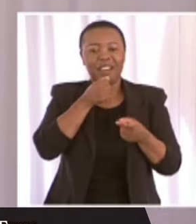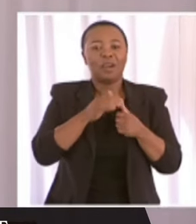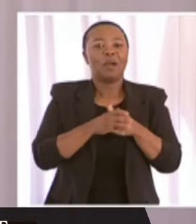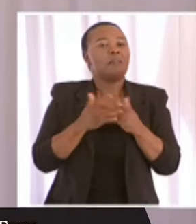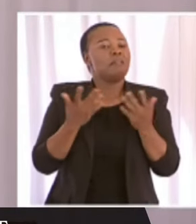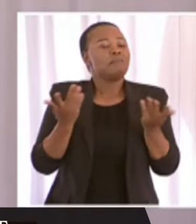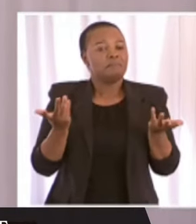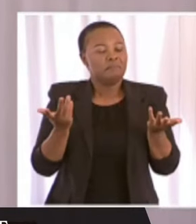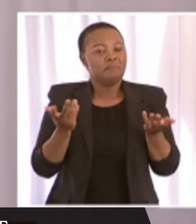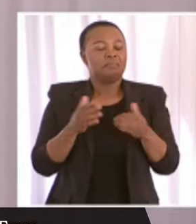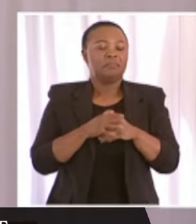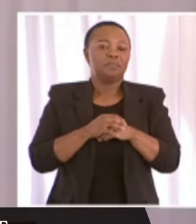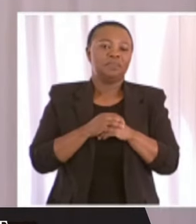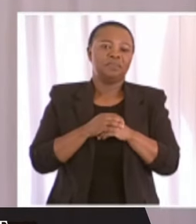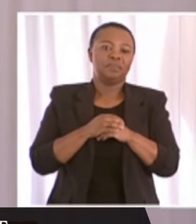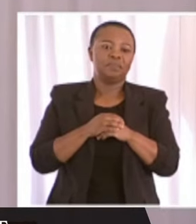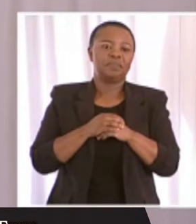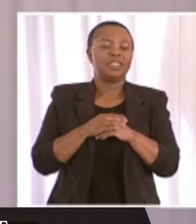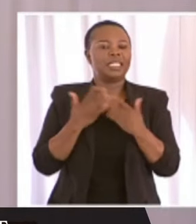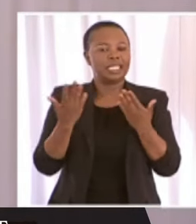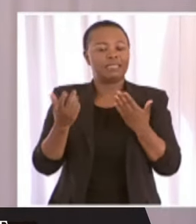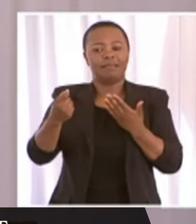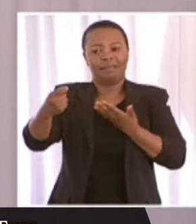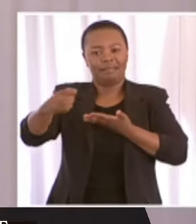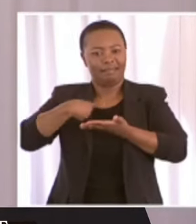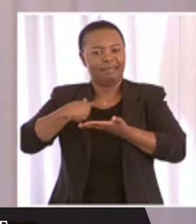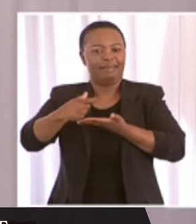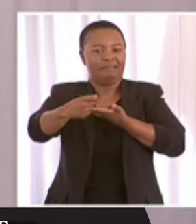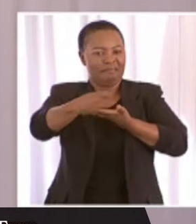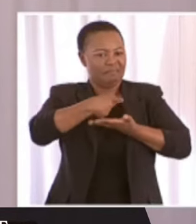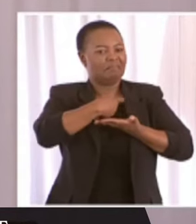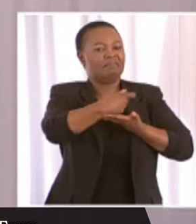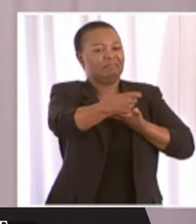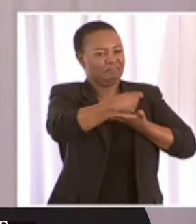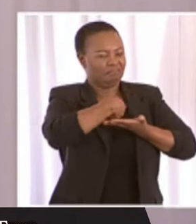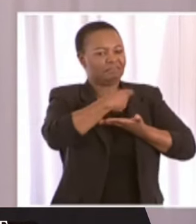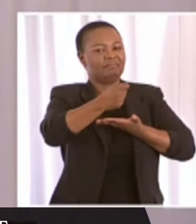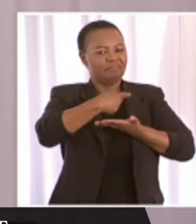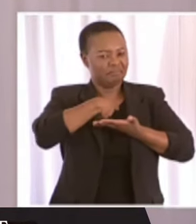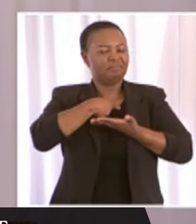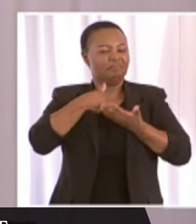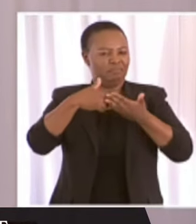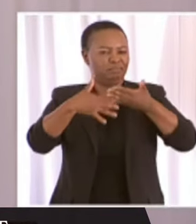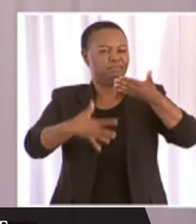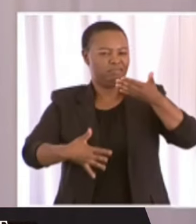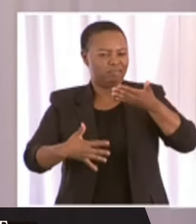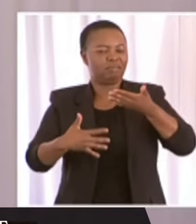there's been many messages that have come through.